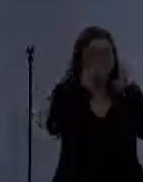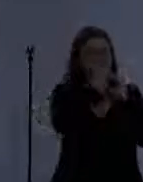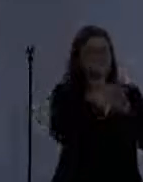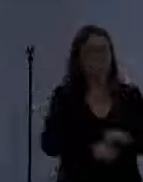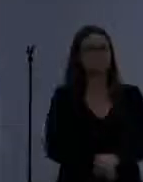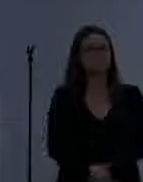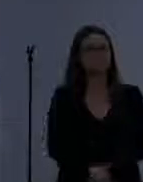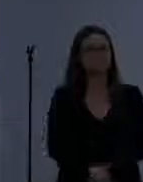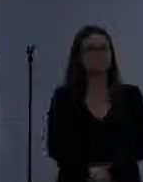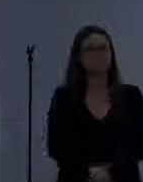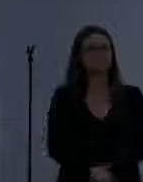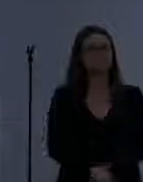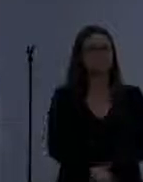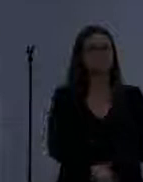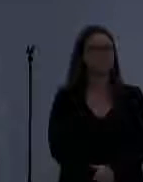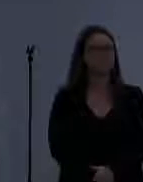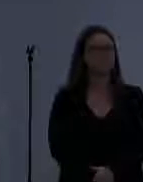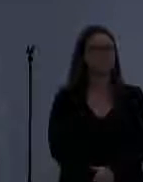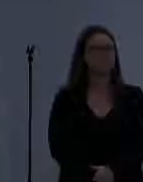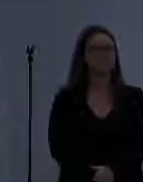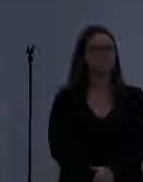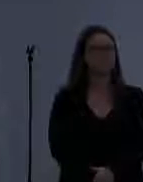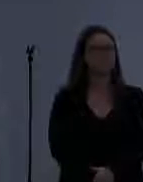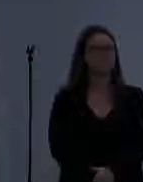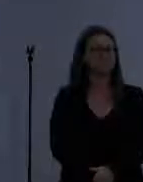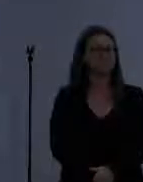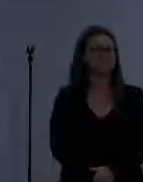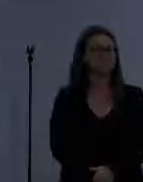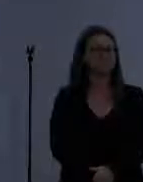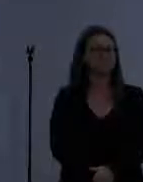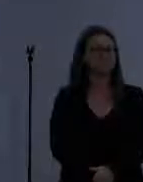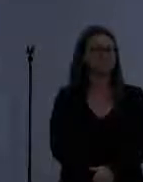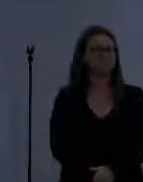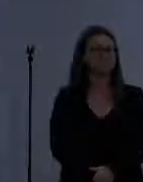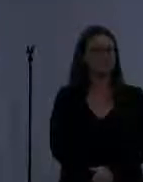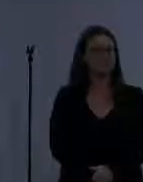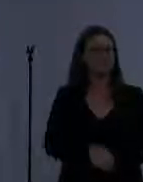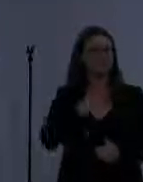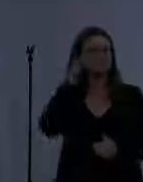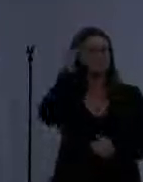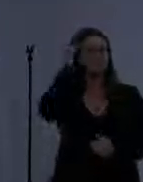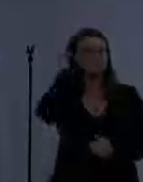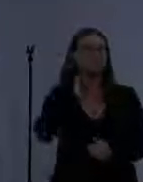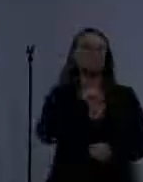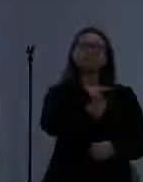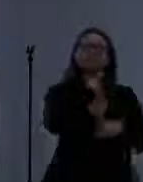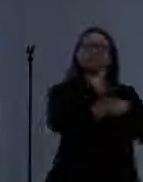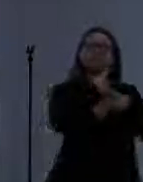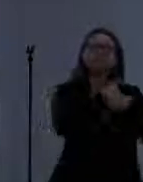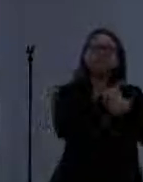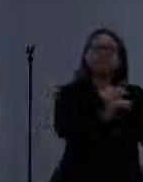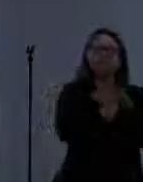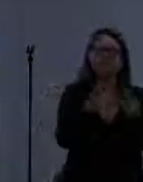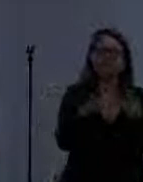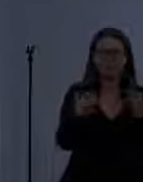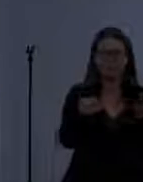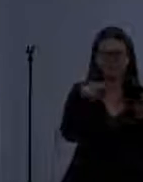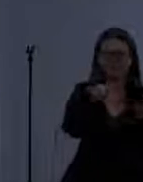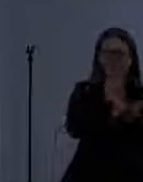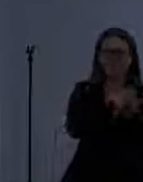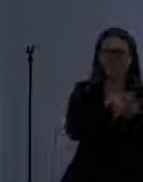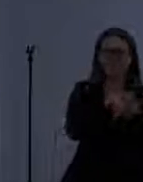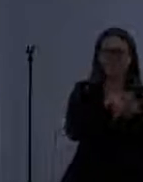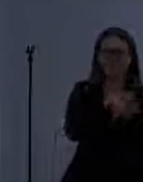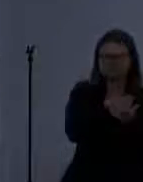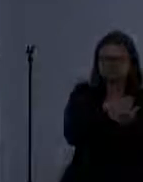I'm just curious that when you talk about that the provider has actually taken action, is that